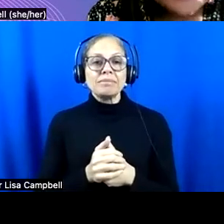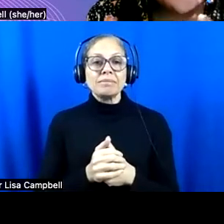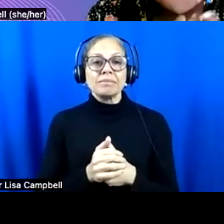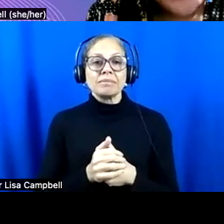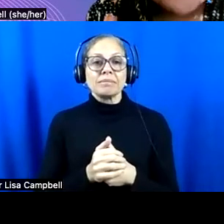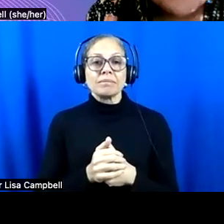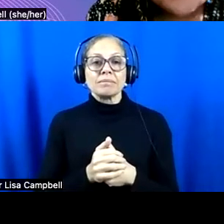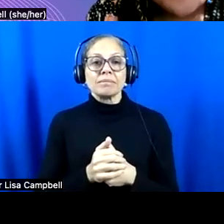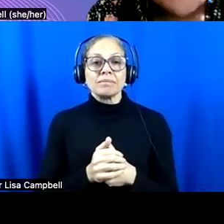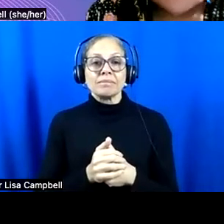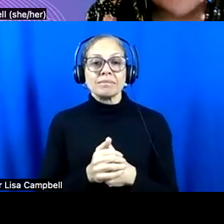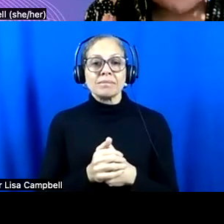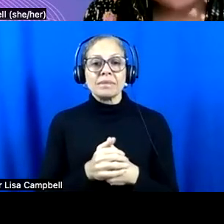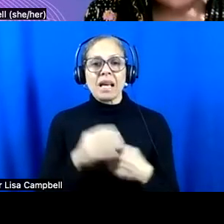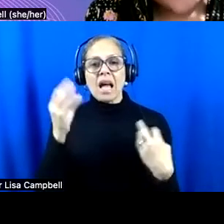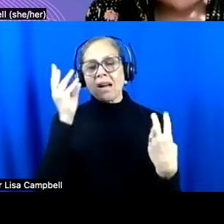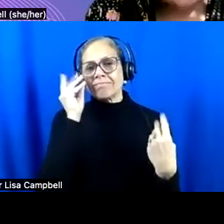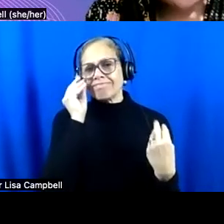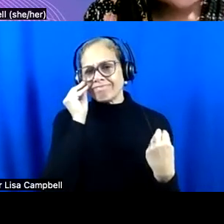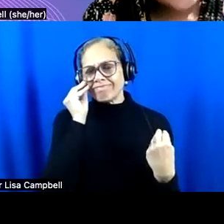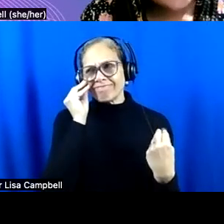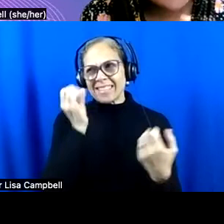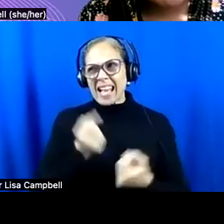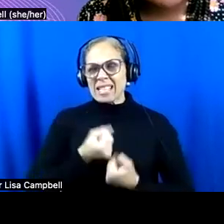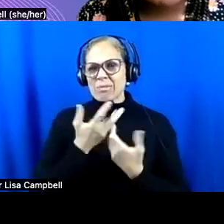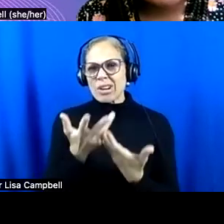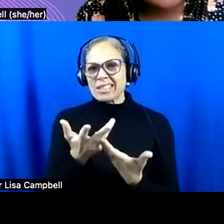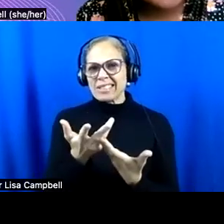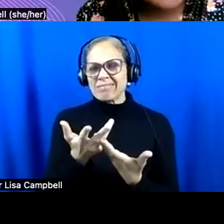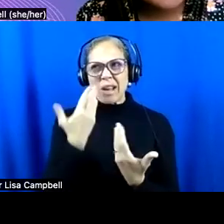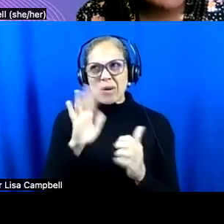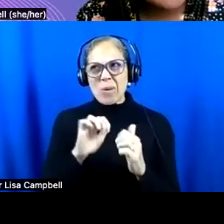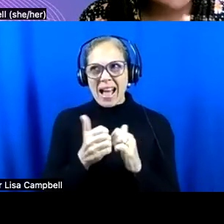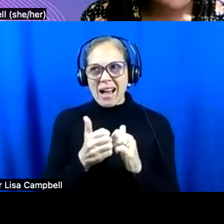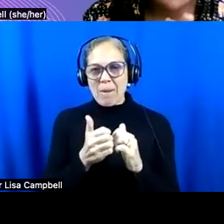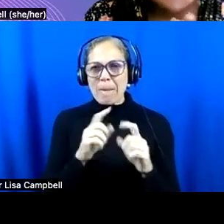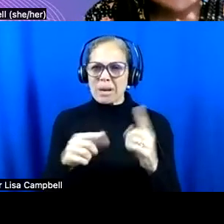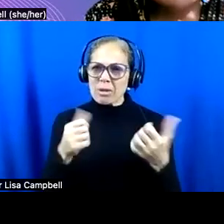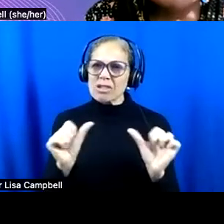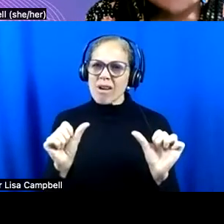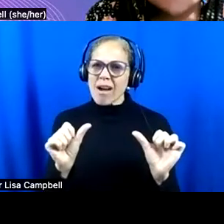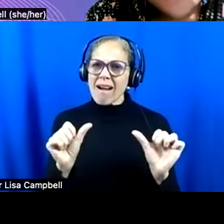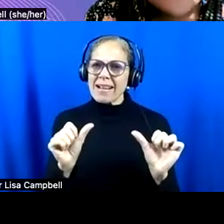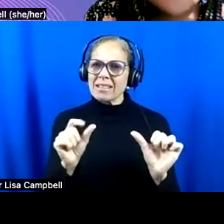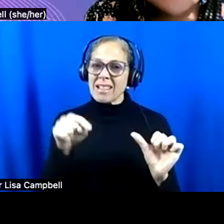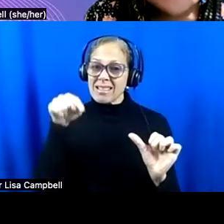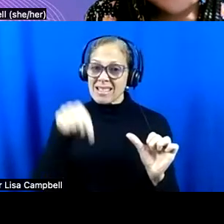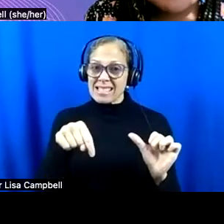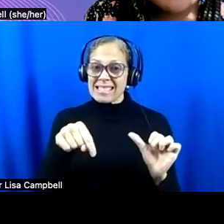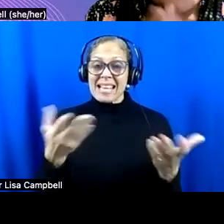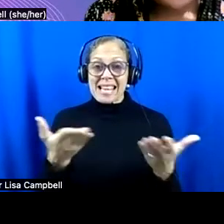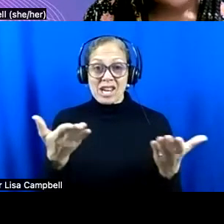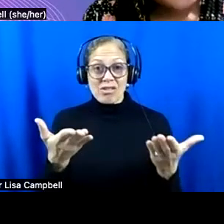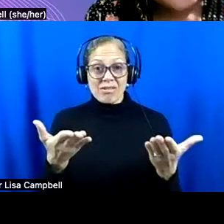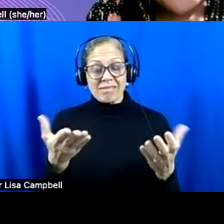myself, I don't know how to express, and yet I'm going to try to express how excited I am to be here this evening and to be sitting in conversation